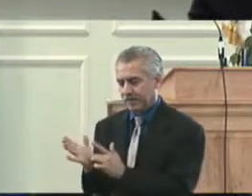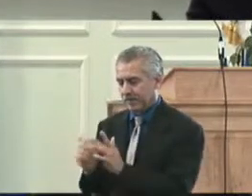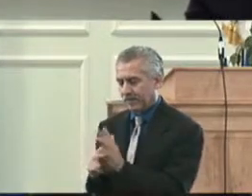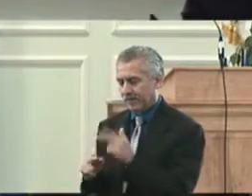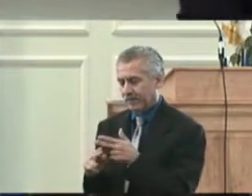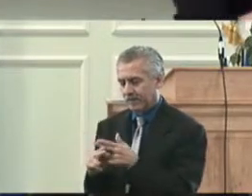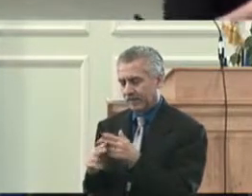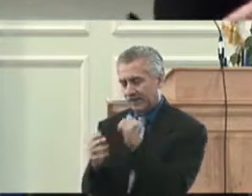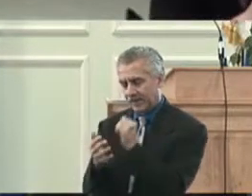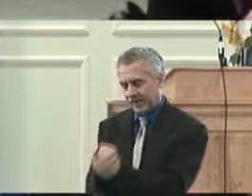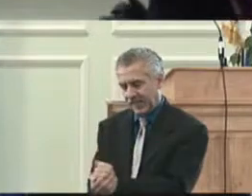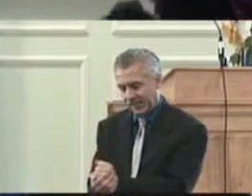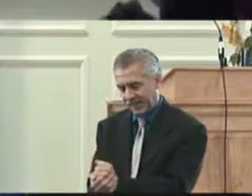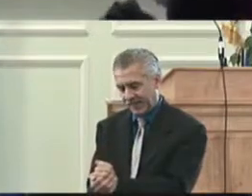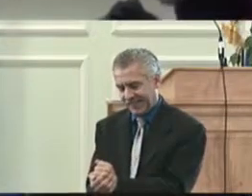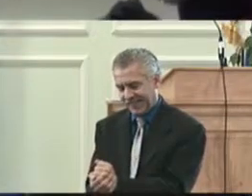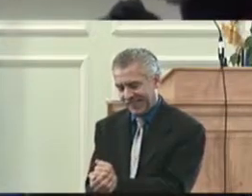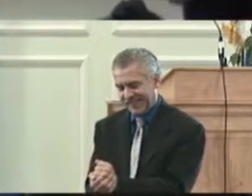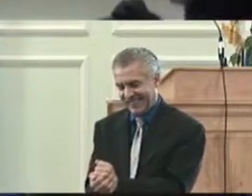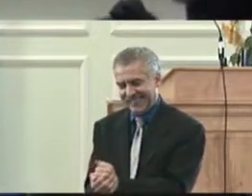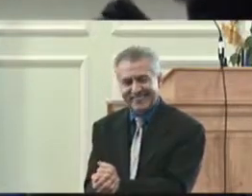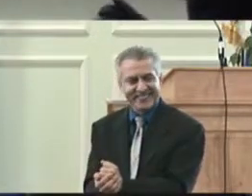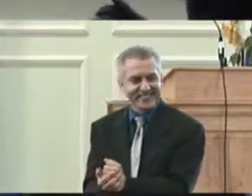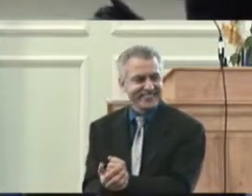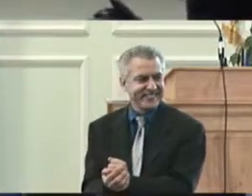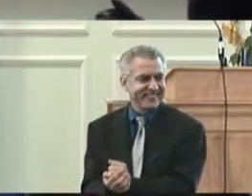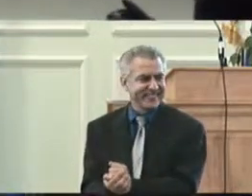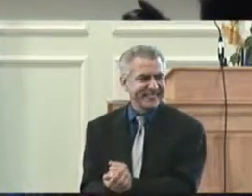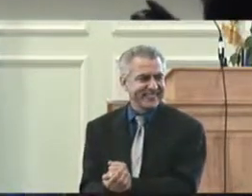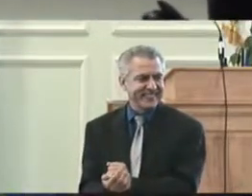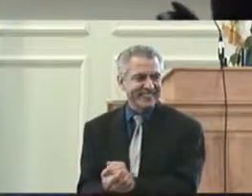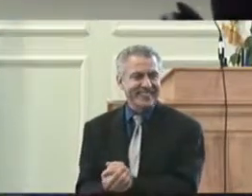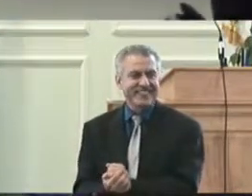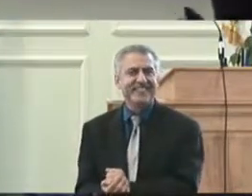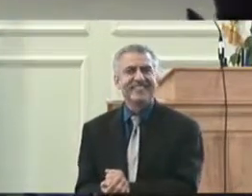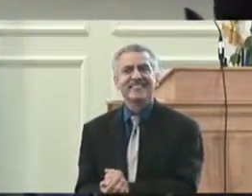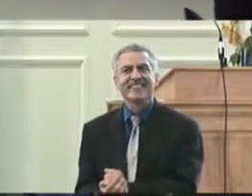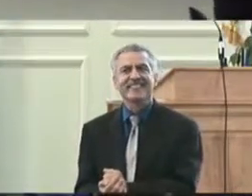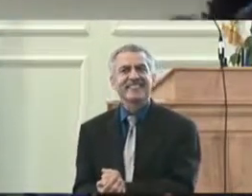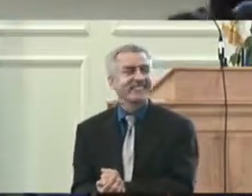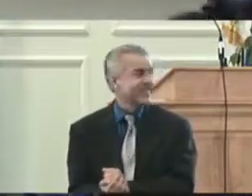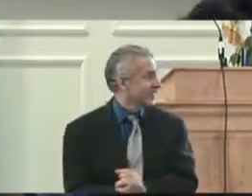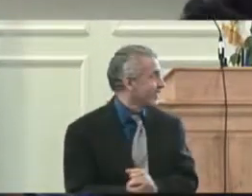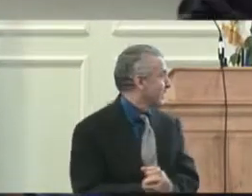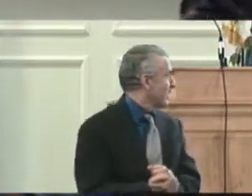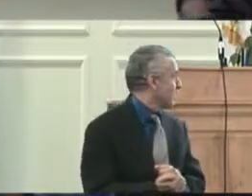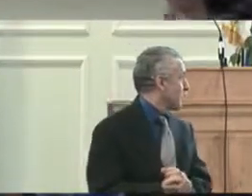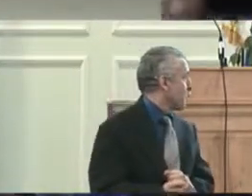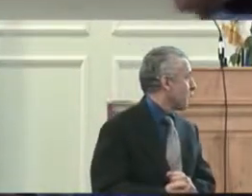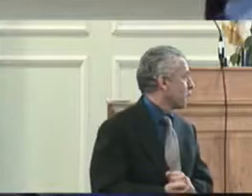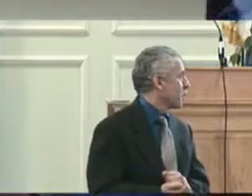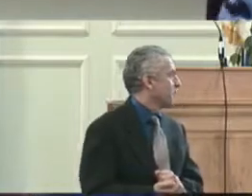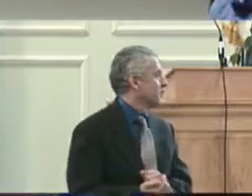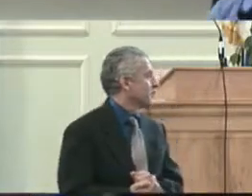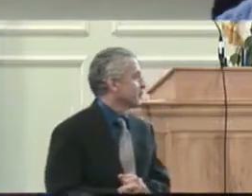Amen. One more. You're good? Okay, we're good. God bless you all.